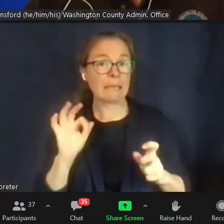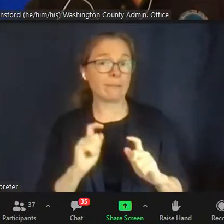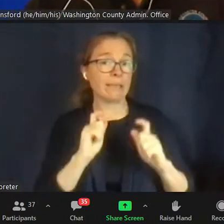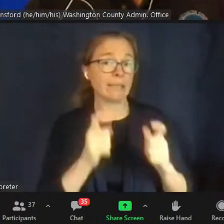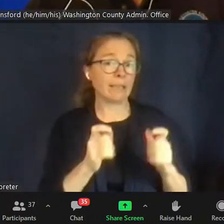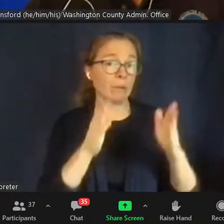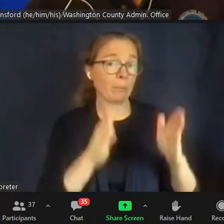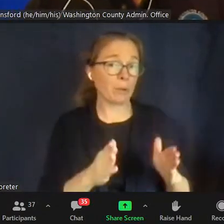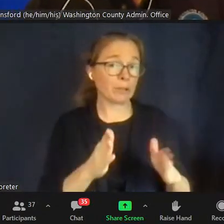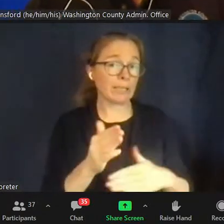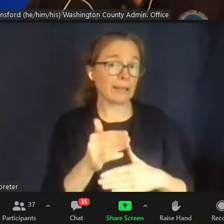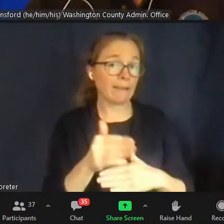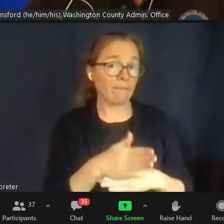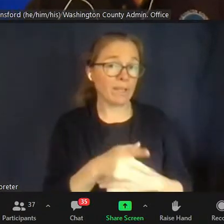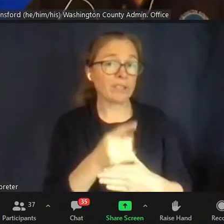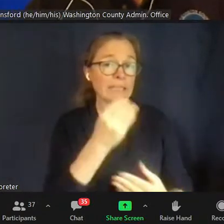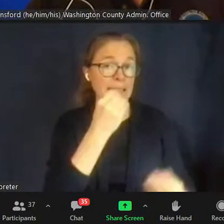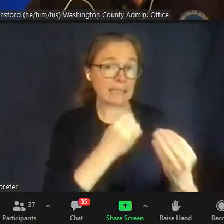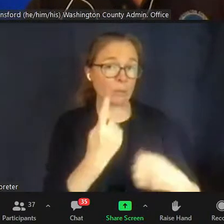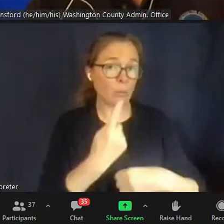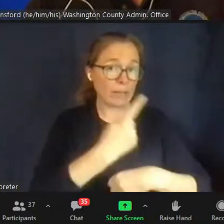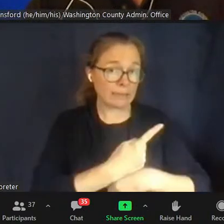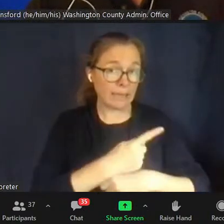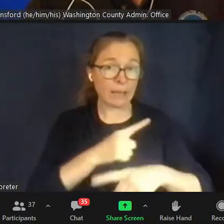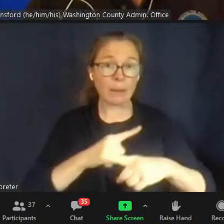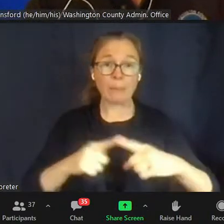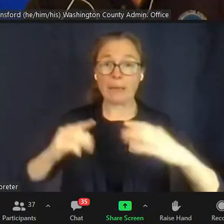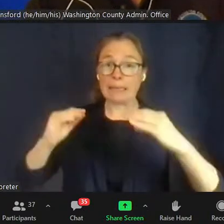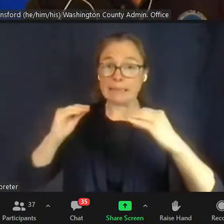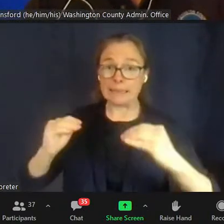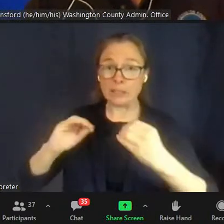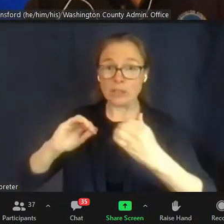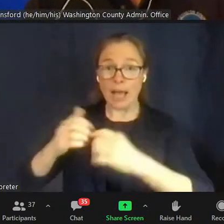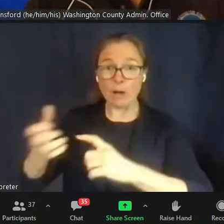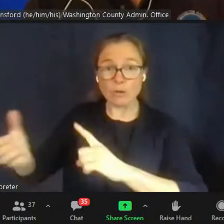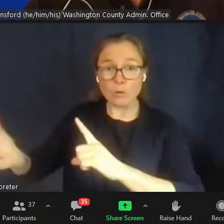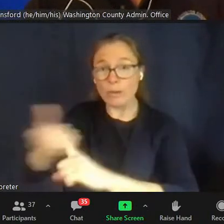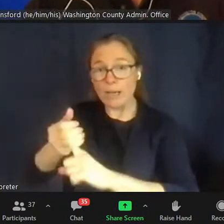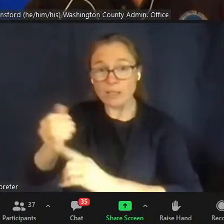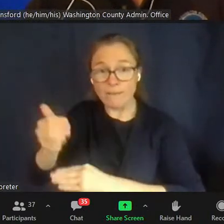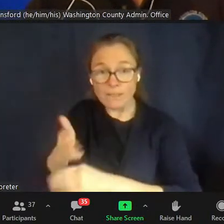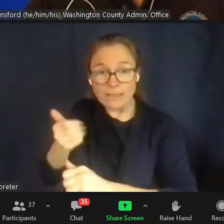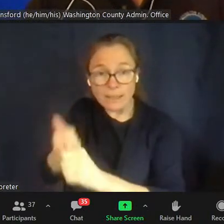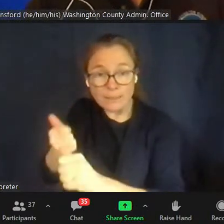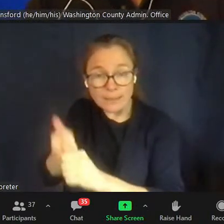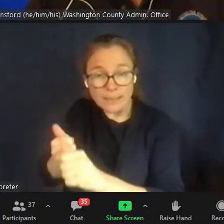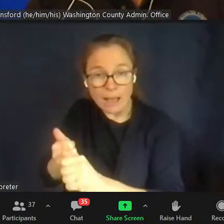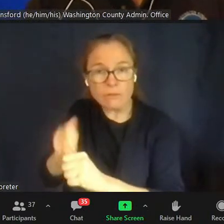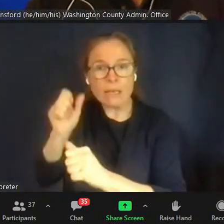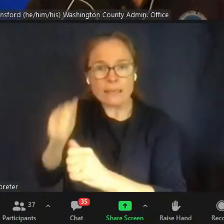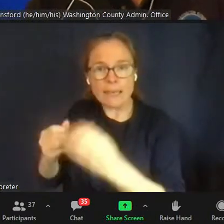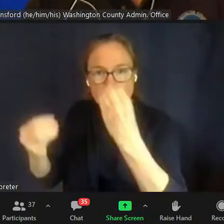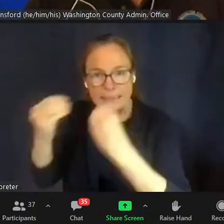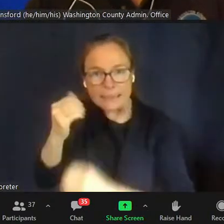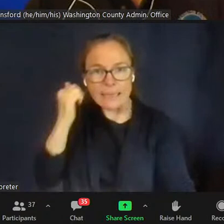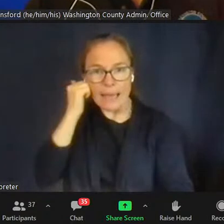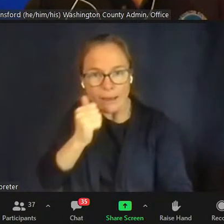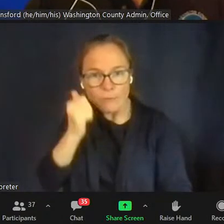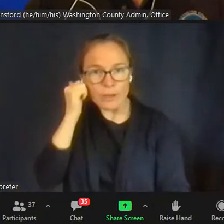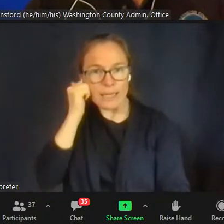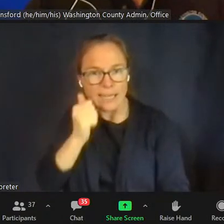themselves for a day. Teach them how to fish and they can feed themselves for a lifetime. And so I'm hoping that what's going to